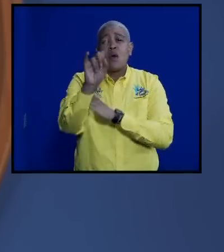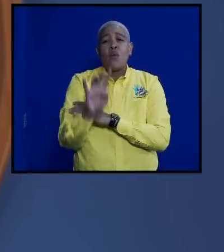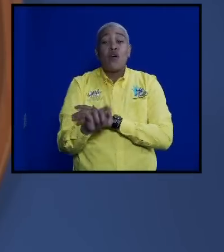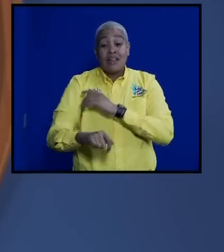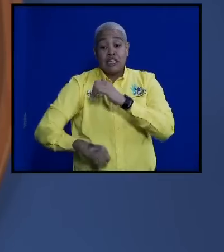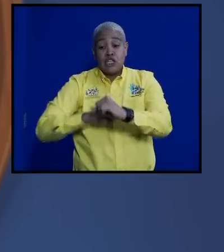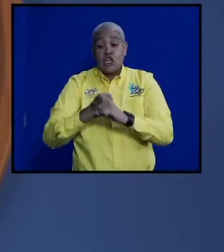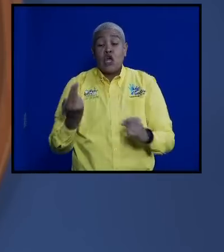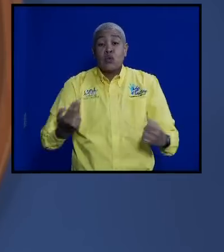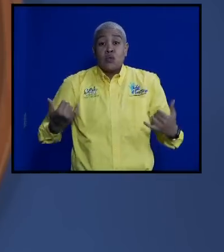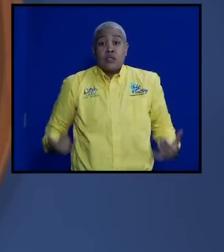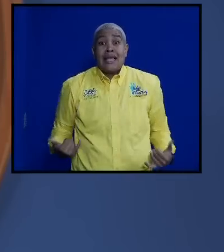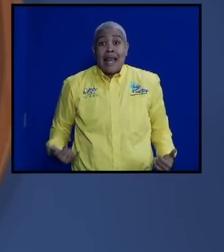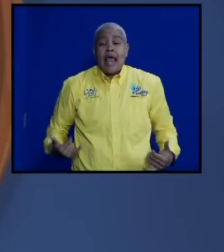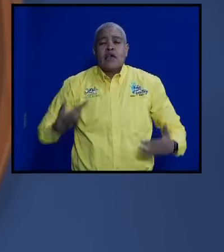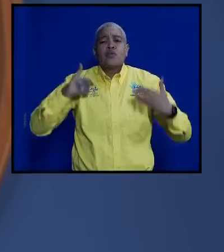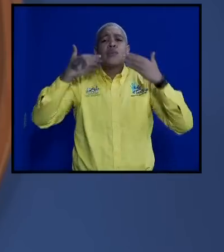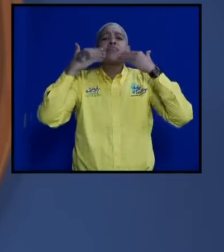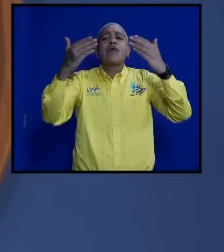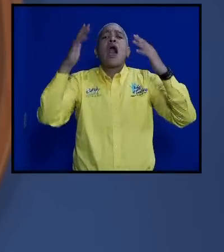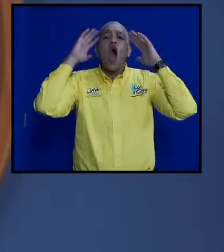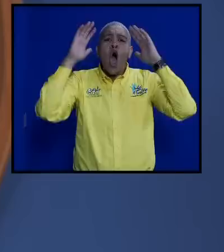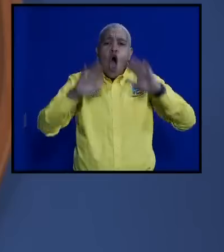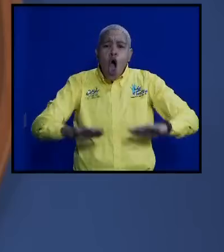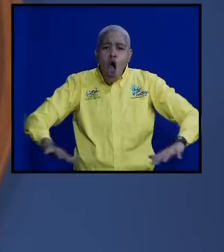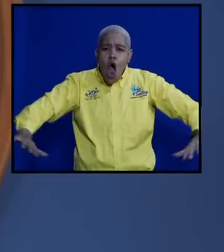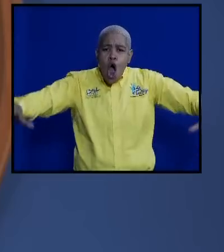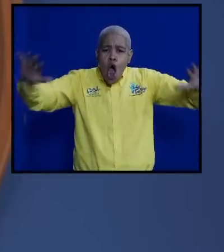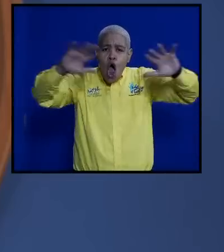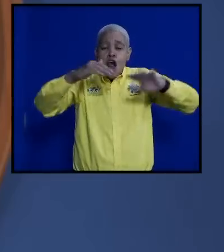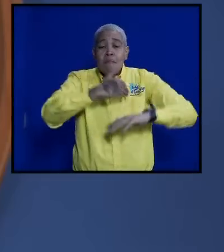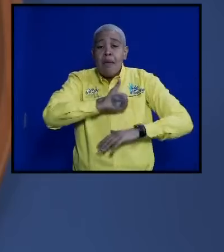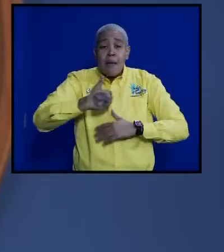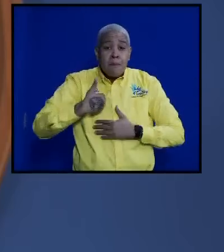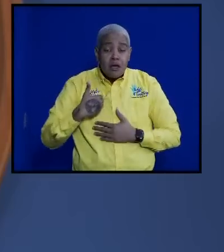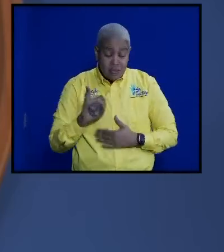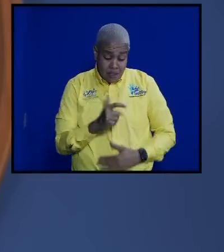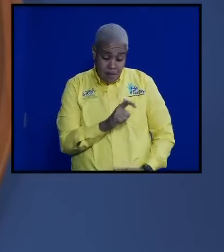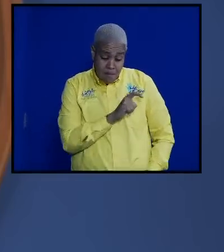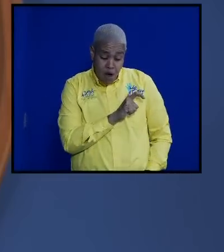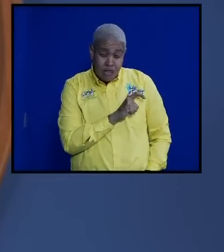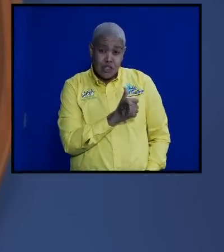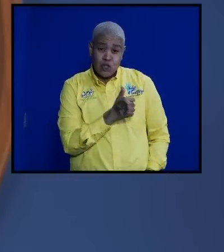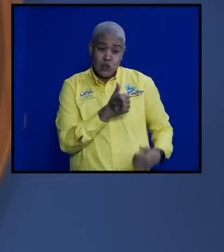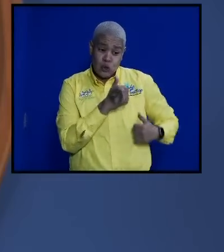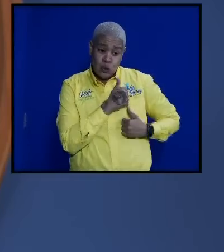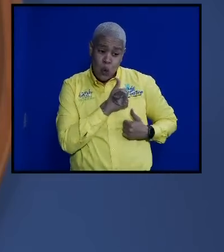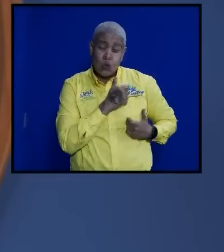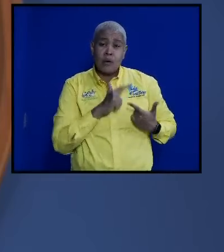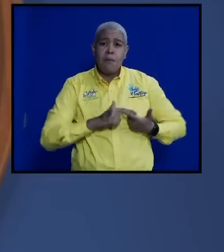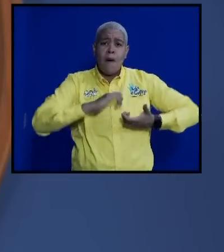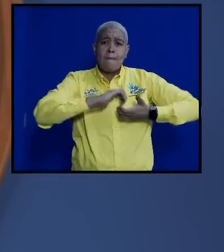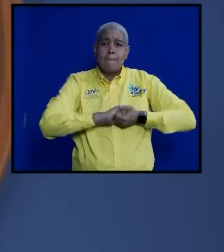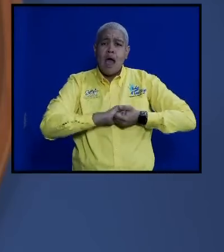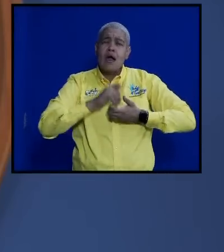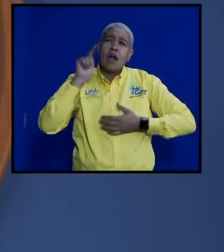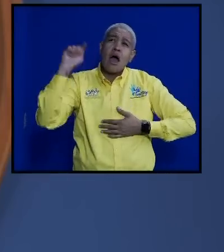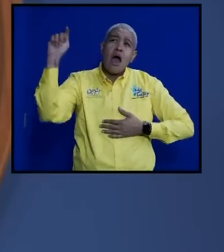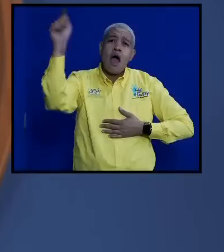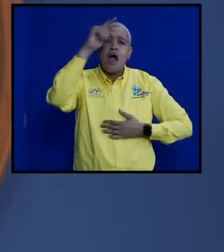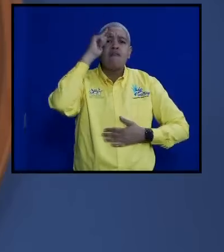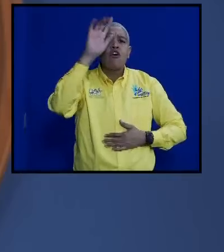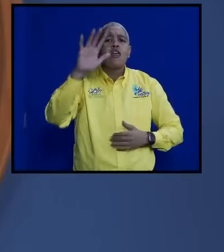use this platform to thank all of my members and those members of the JDF and other partners that have supported us for